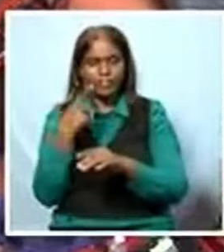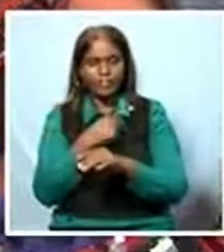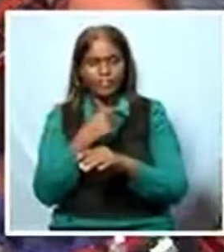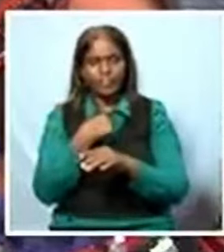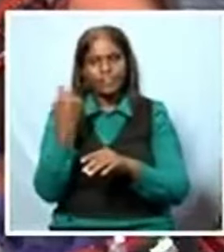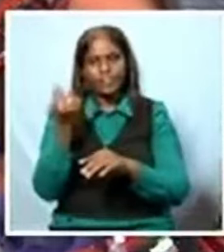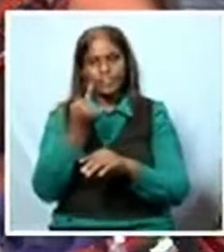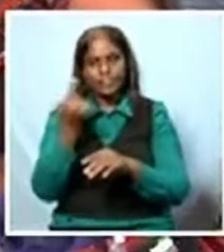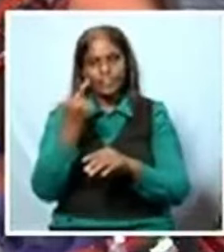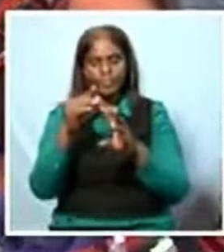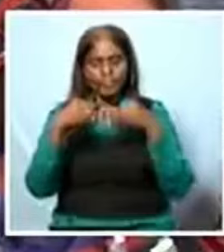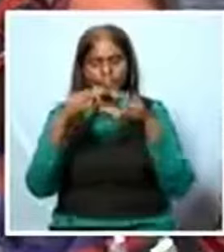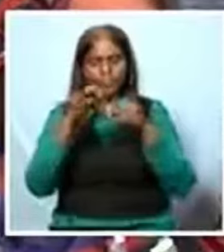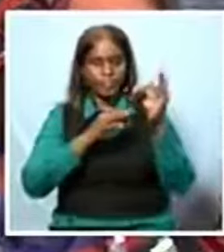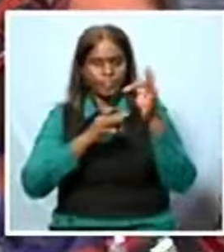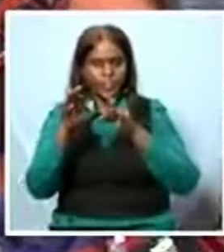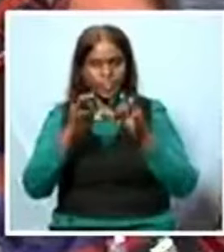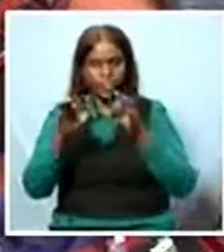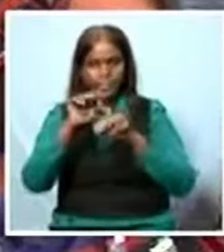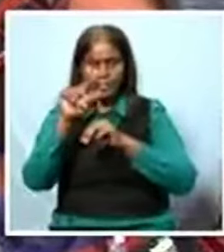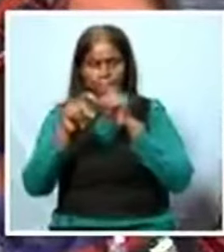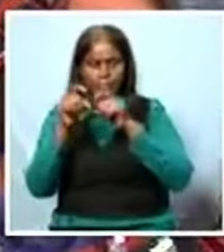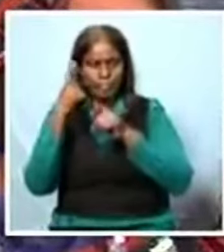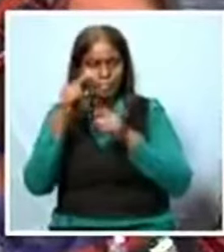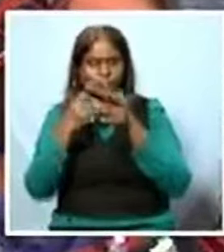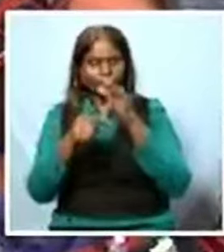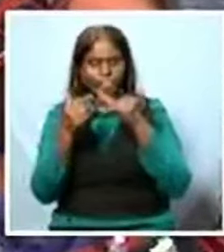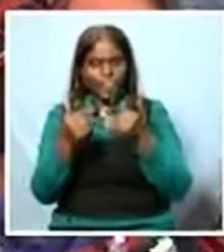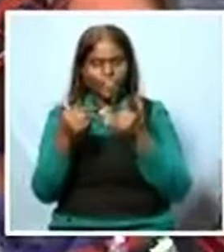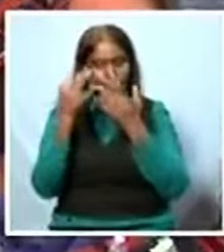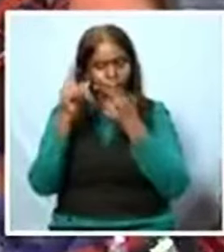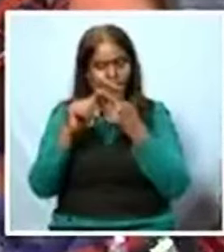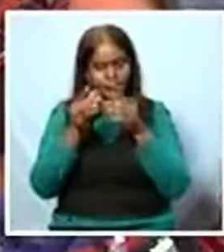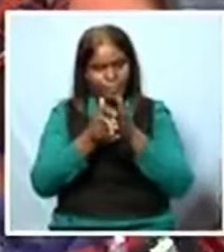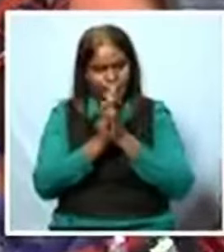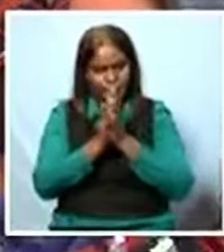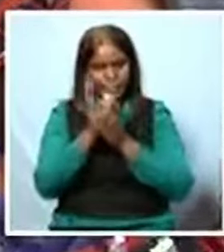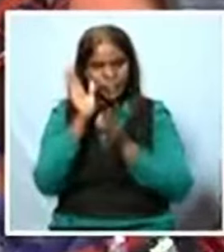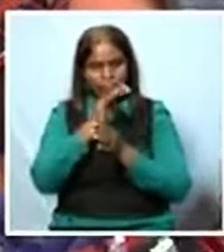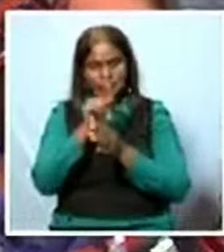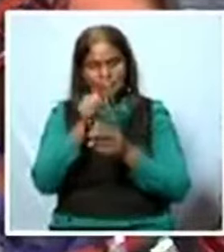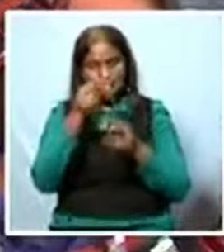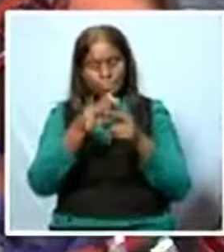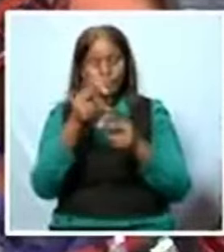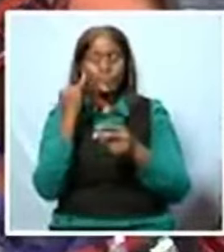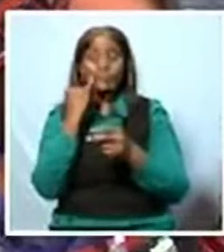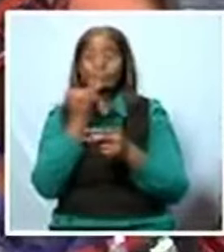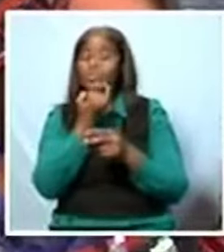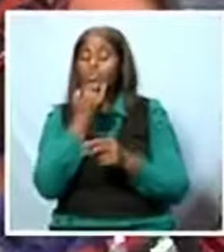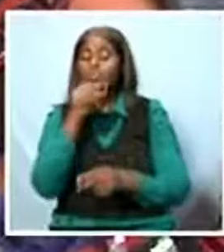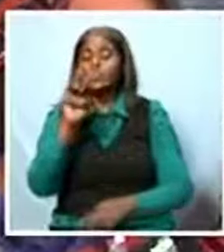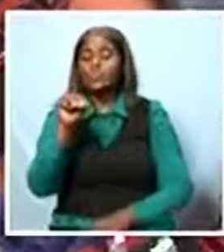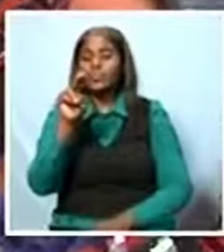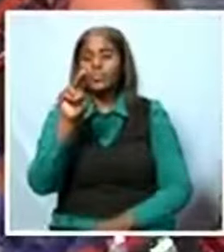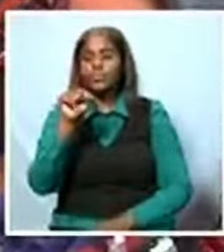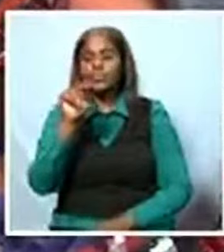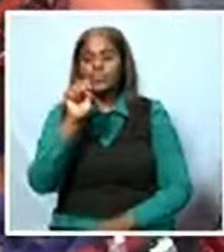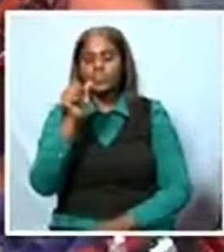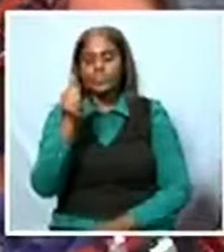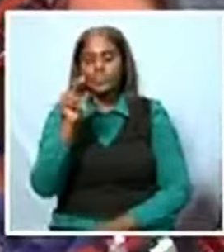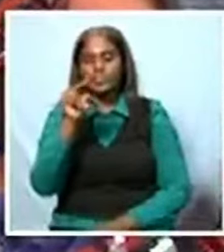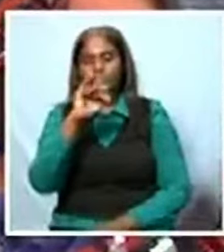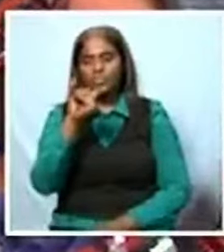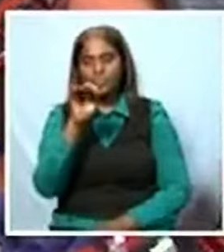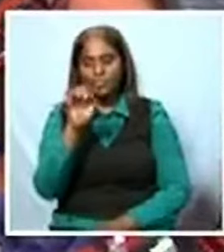was given details of a question for oral answer that is expected to be asked by Mr. Joseph Sanje Mbawala,